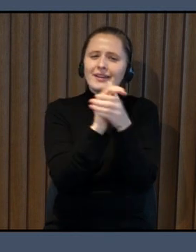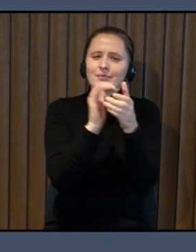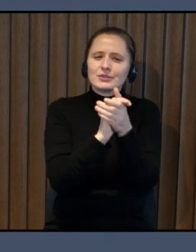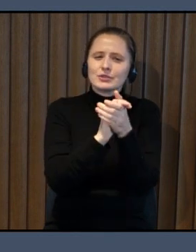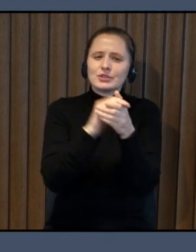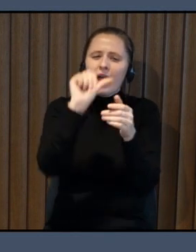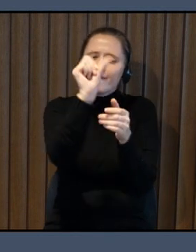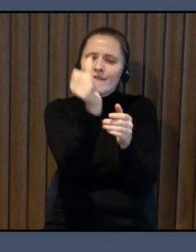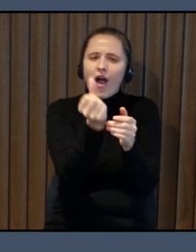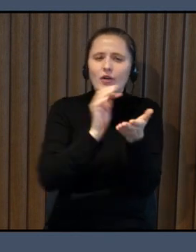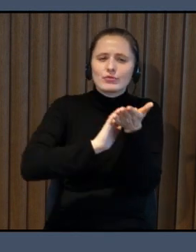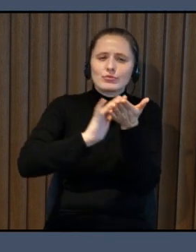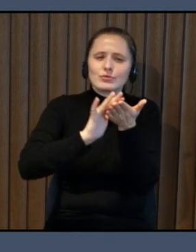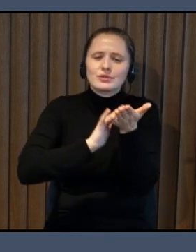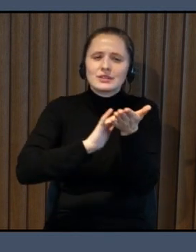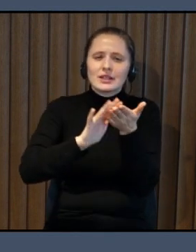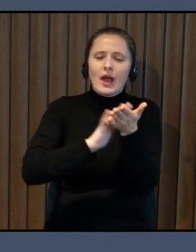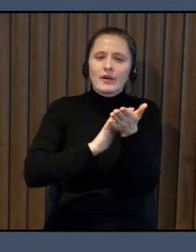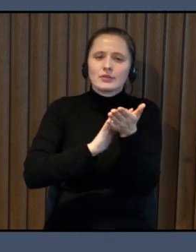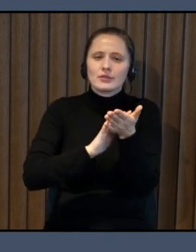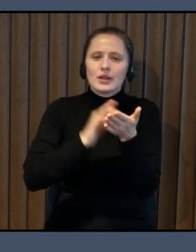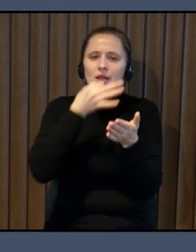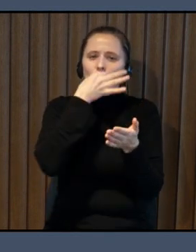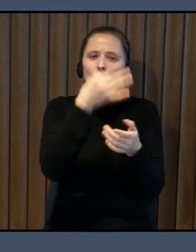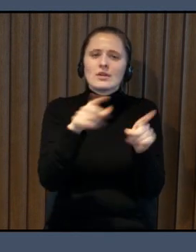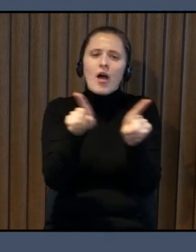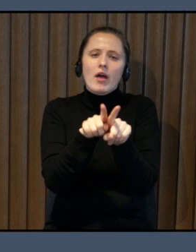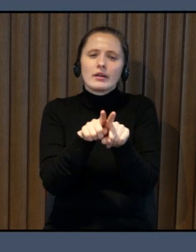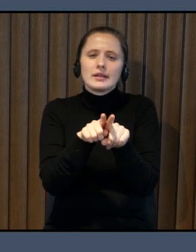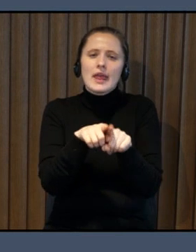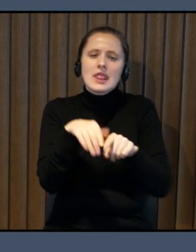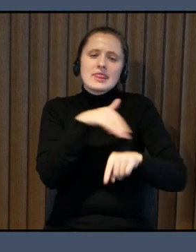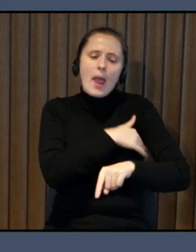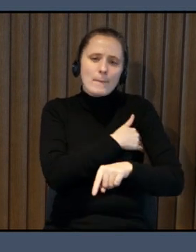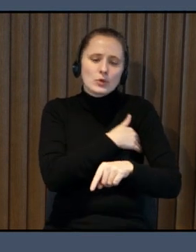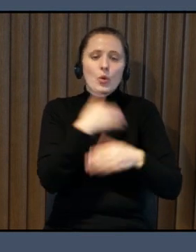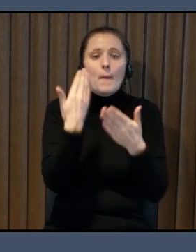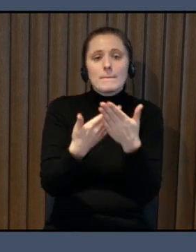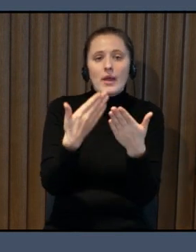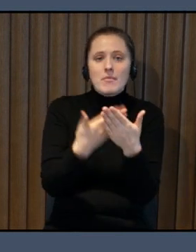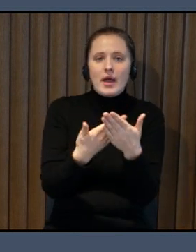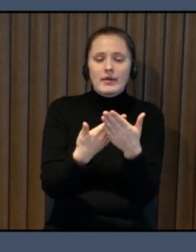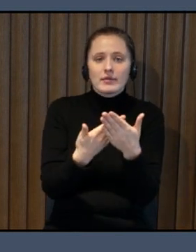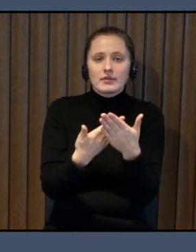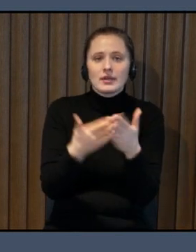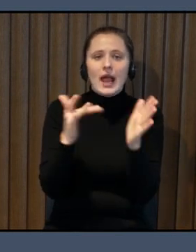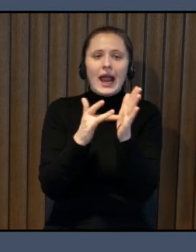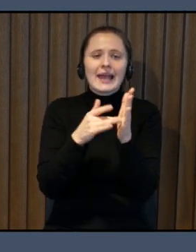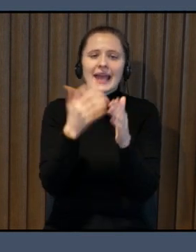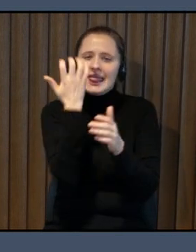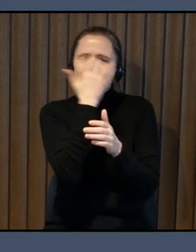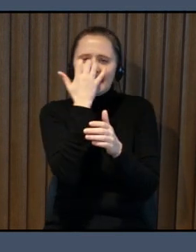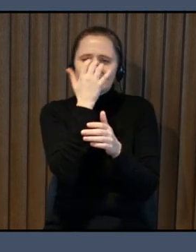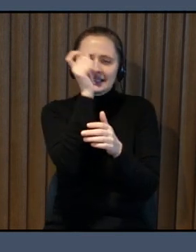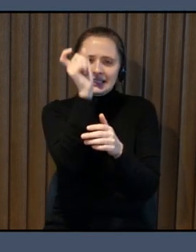And so by this, they got to know the texture and also the temperature of the object. For